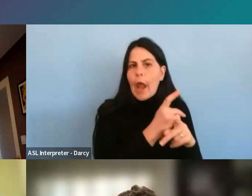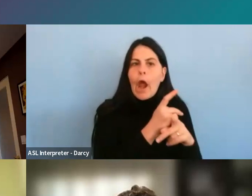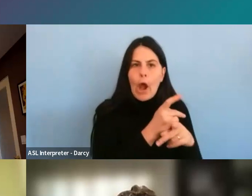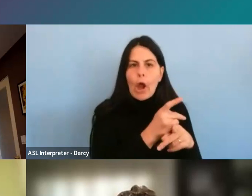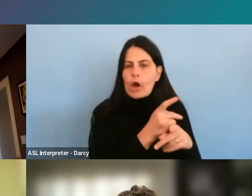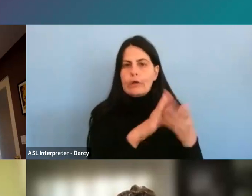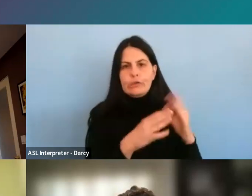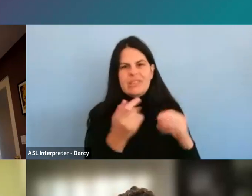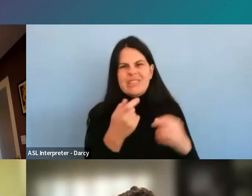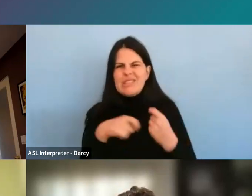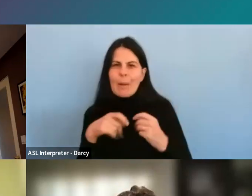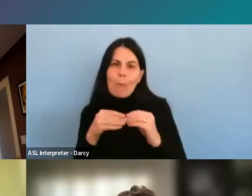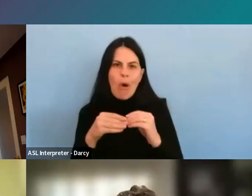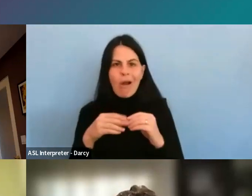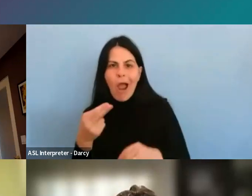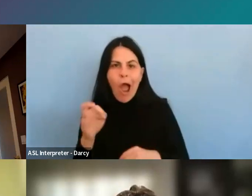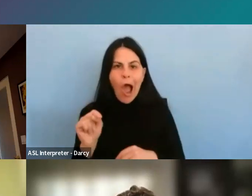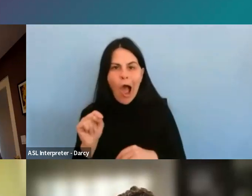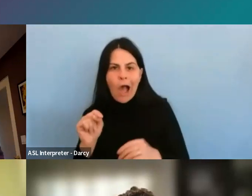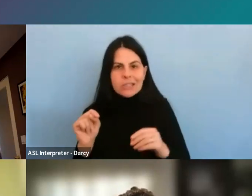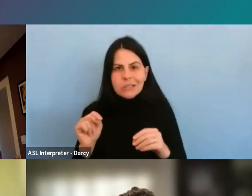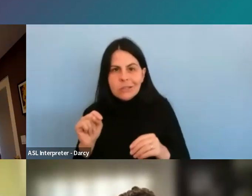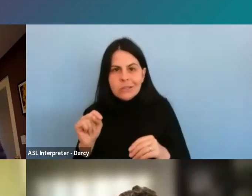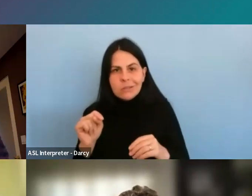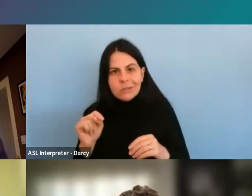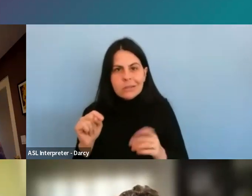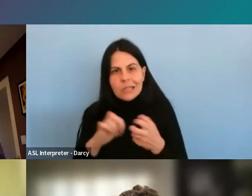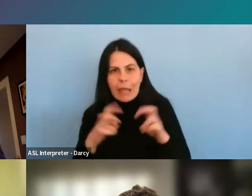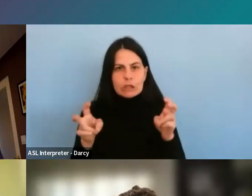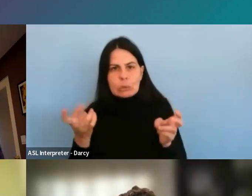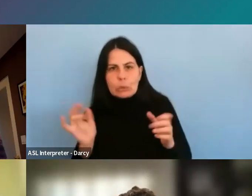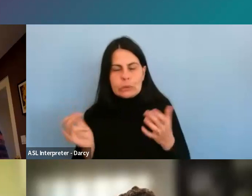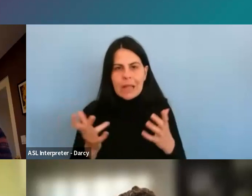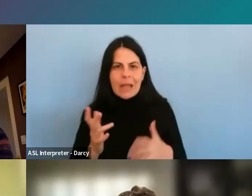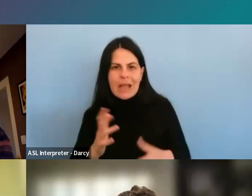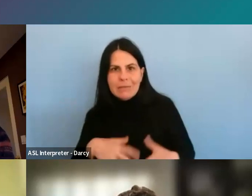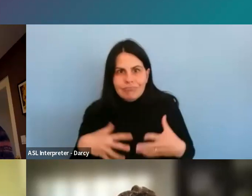hot button issues, like sexier issues, like shootings and